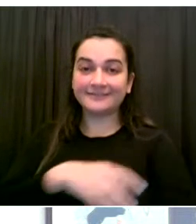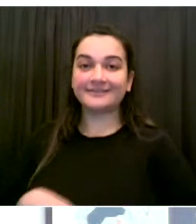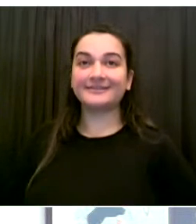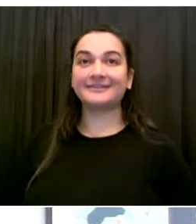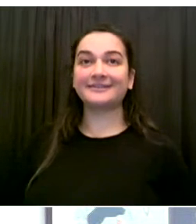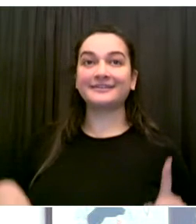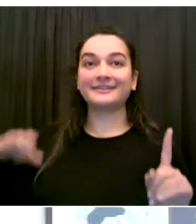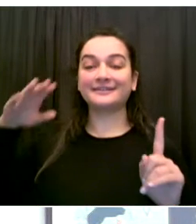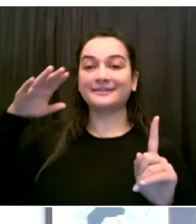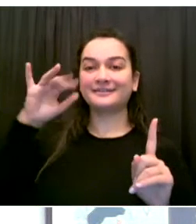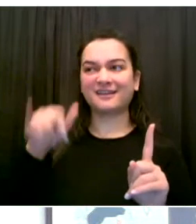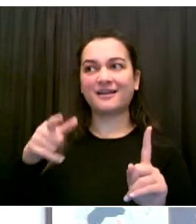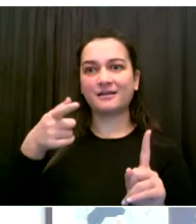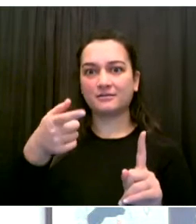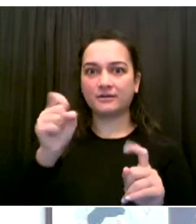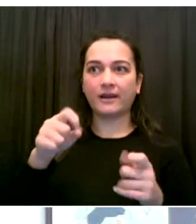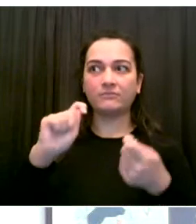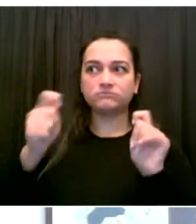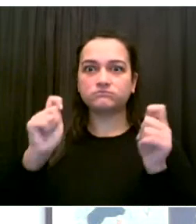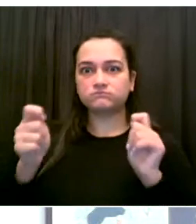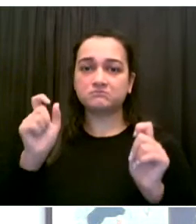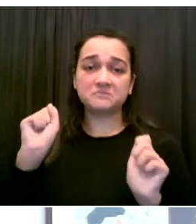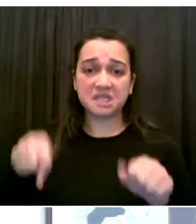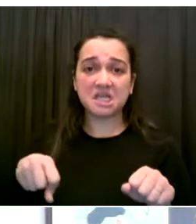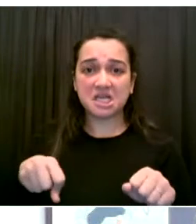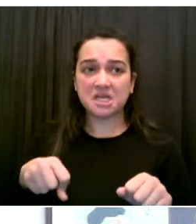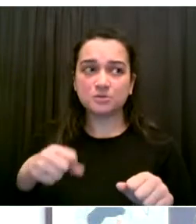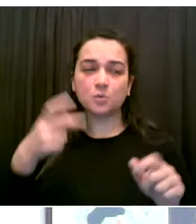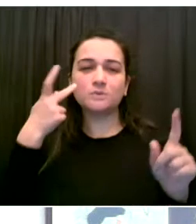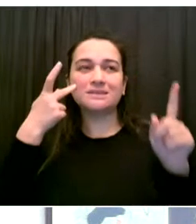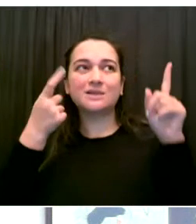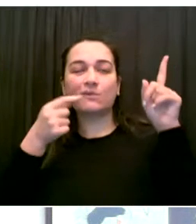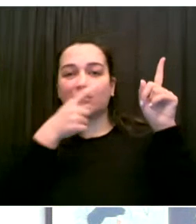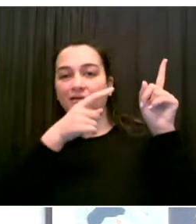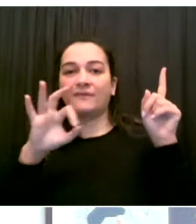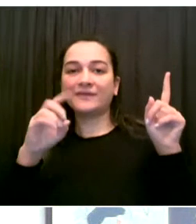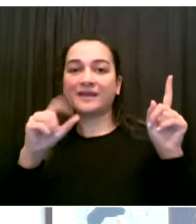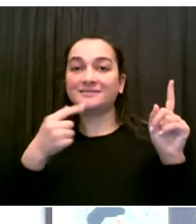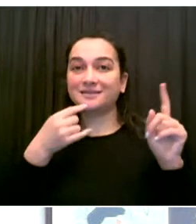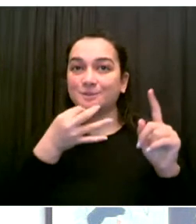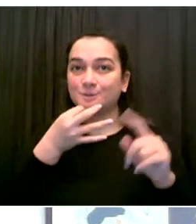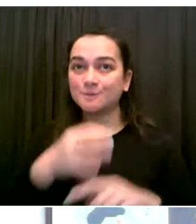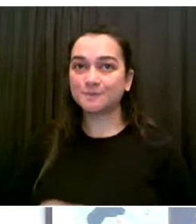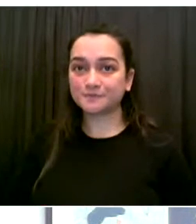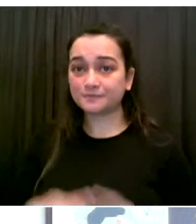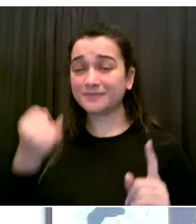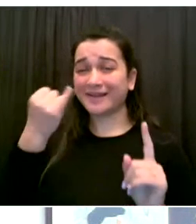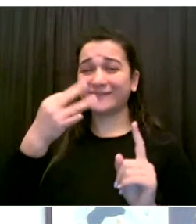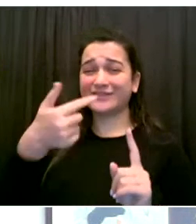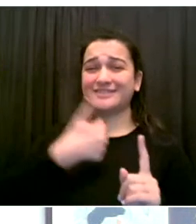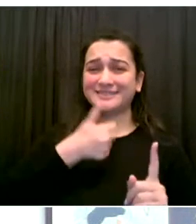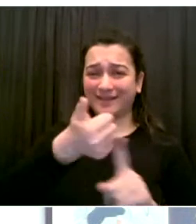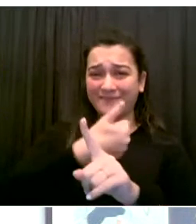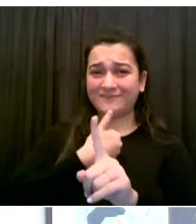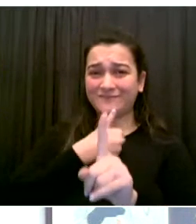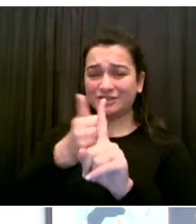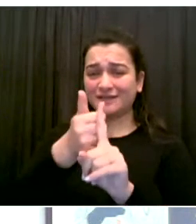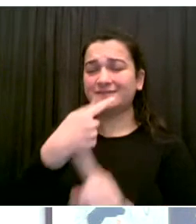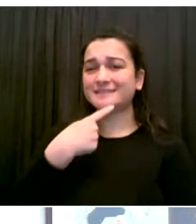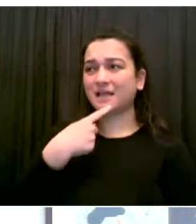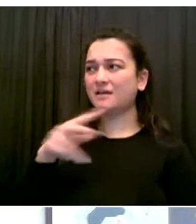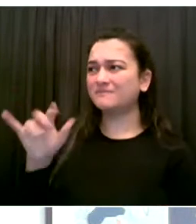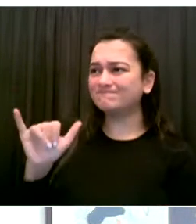reschedule those appointments in the coming days as well. It's on the order of about 4,000 appointments that will have to